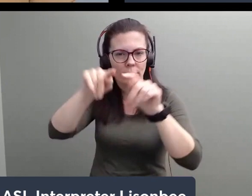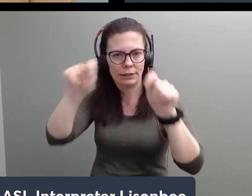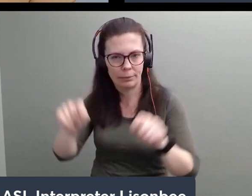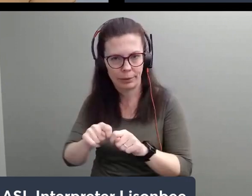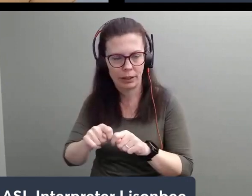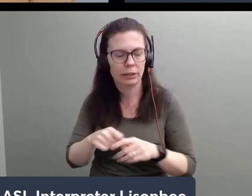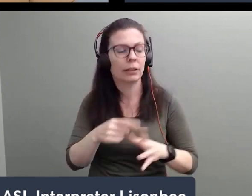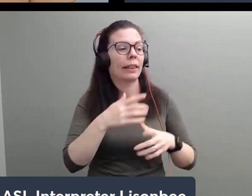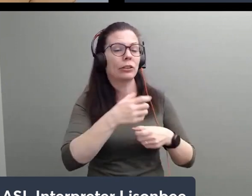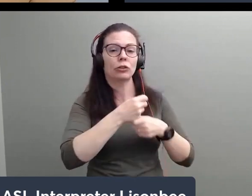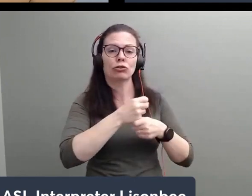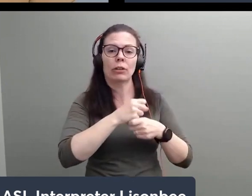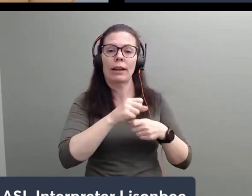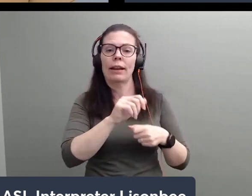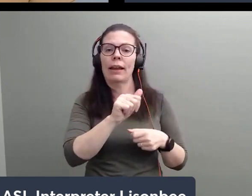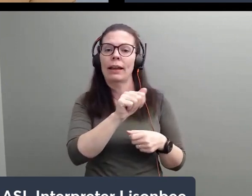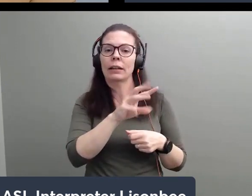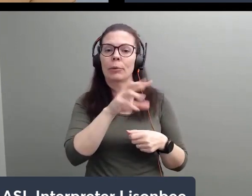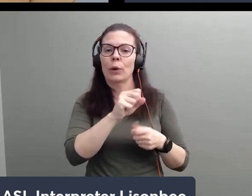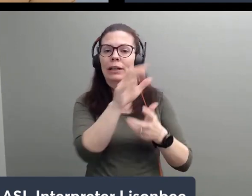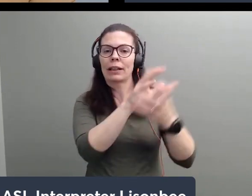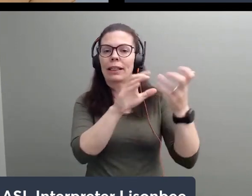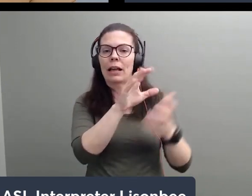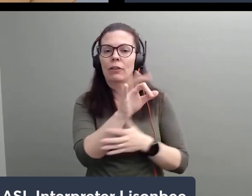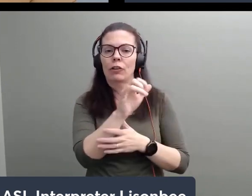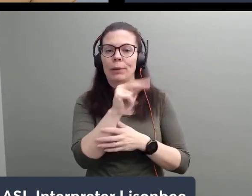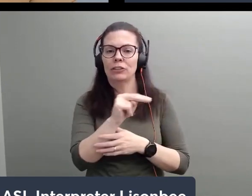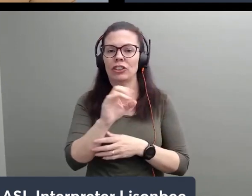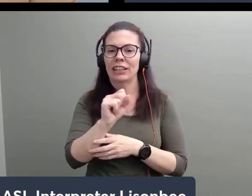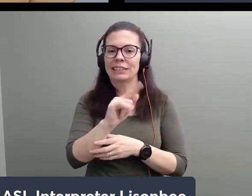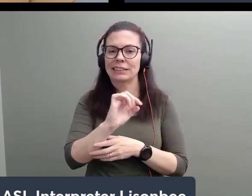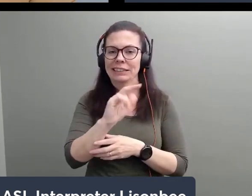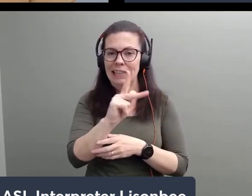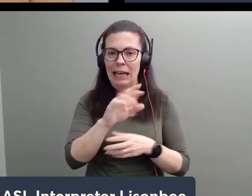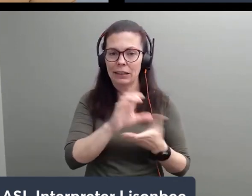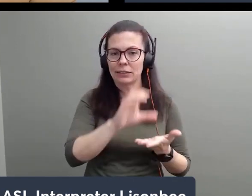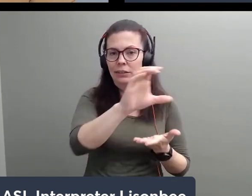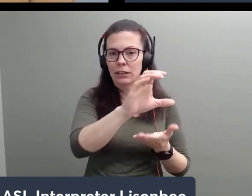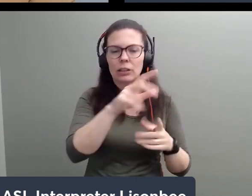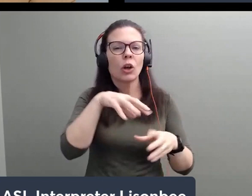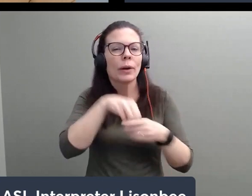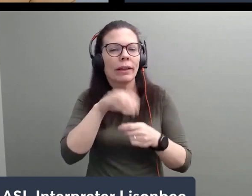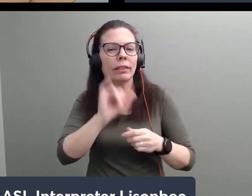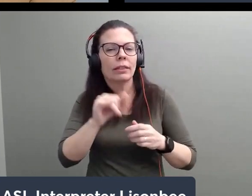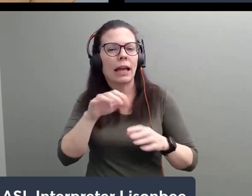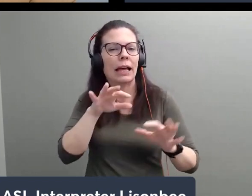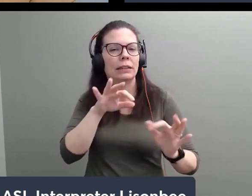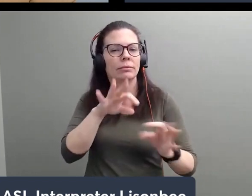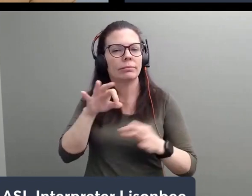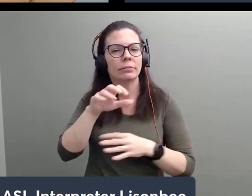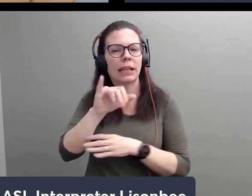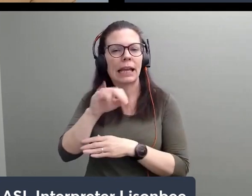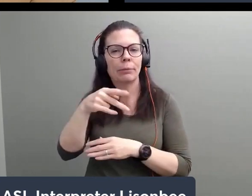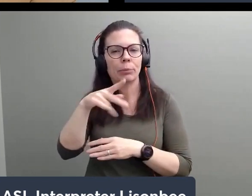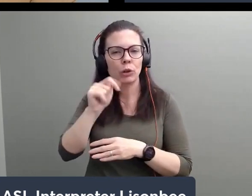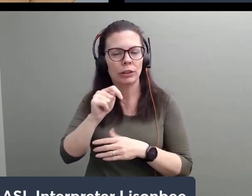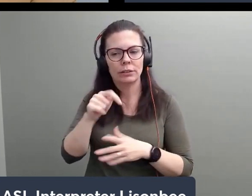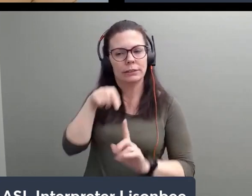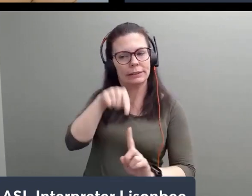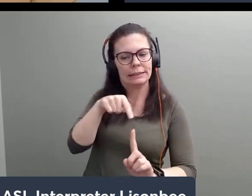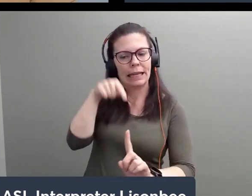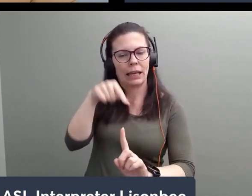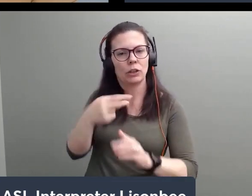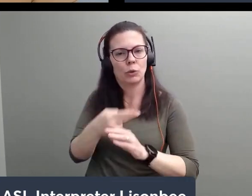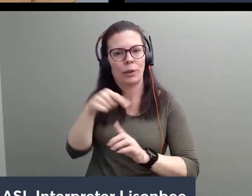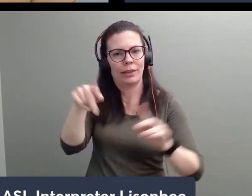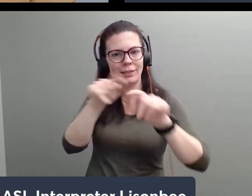AWS CloudFormation stack. And as part of the inputs, you provide, hey, I want to use this template, and manage the life